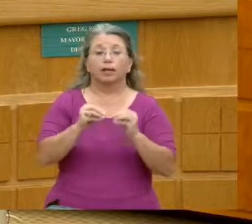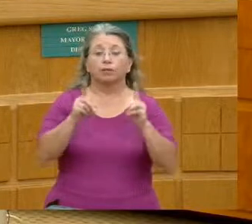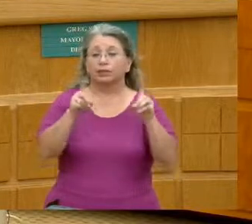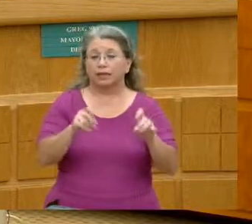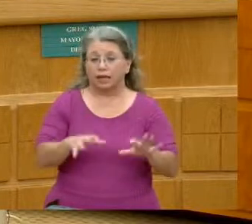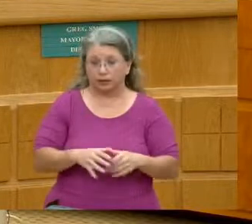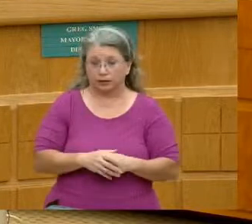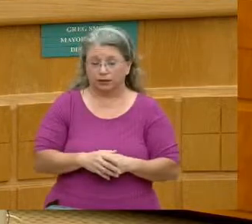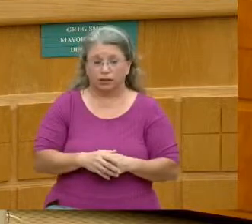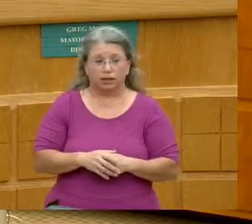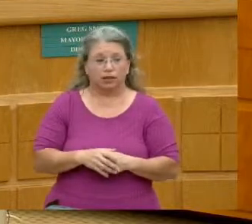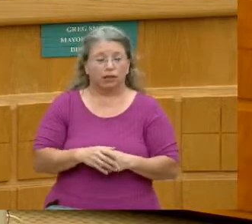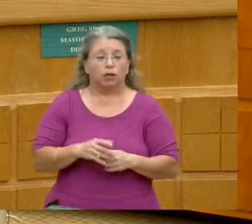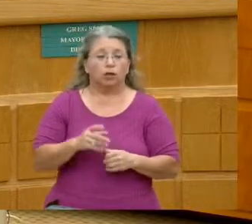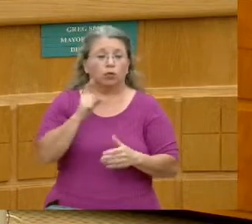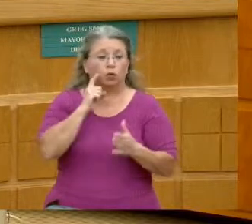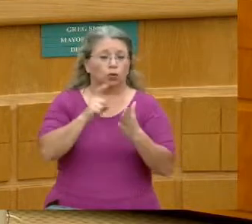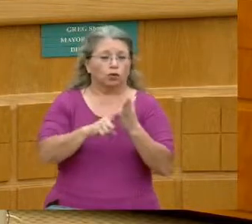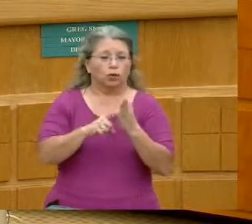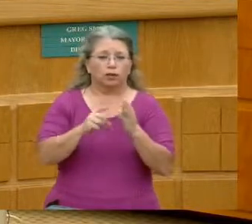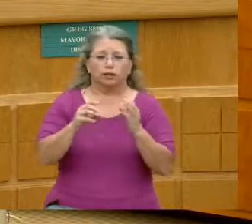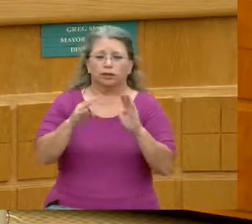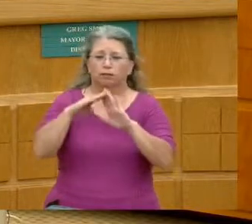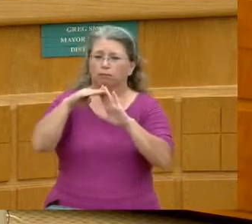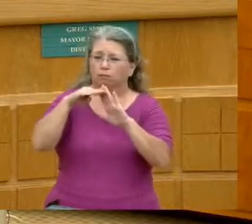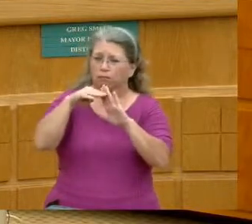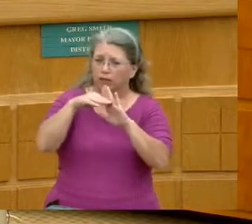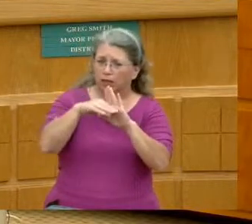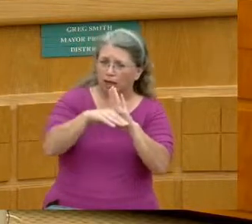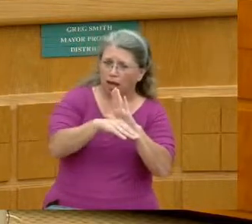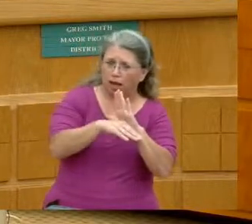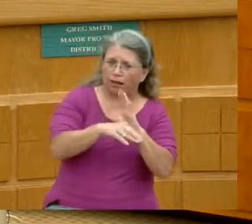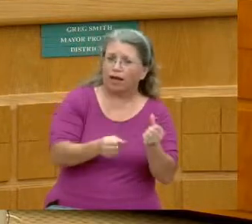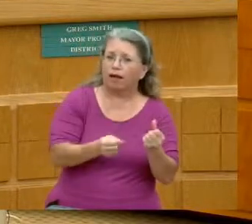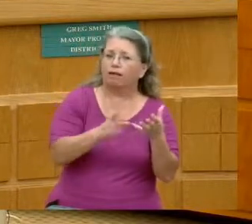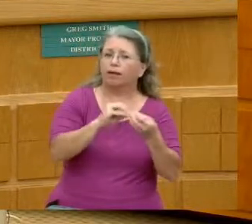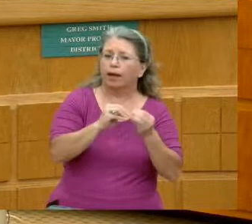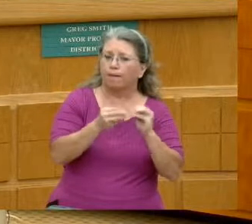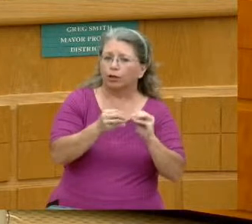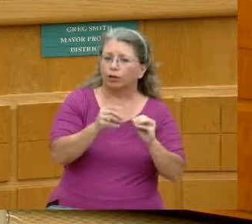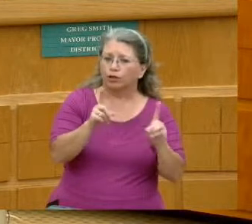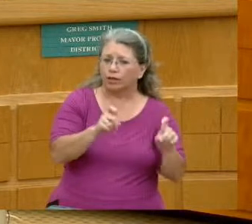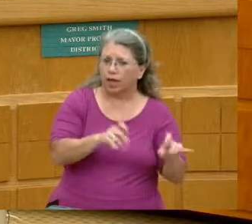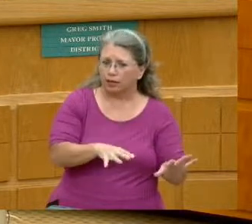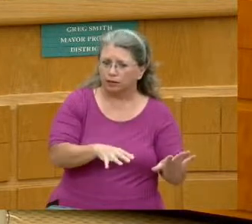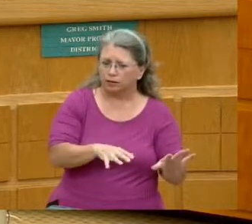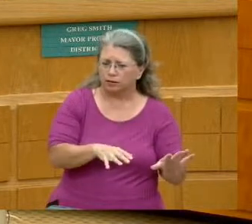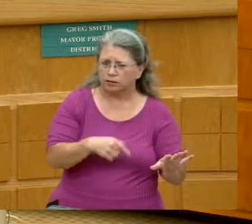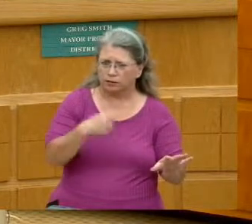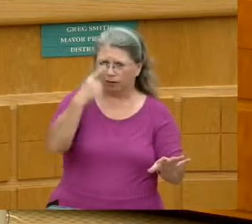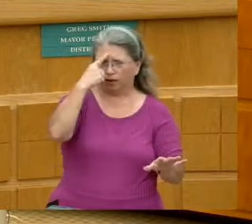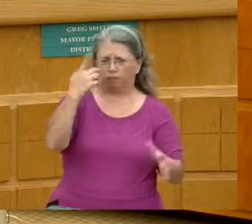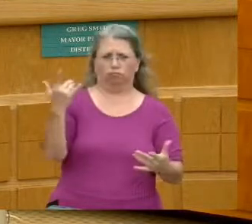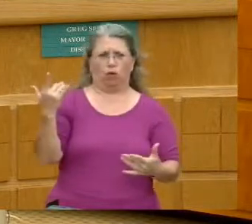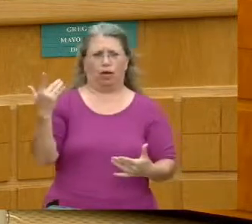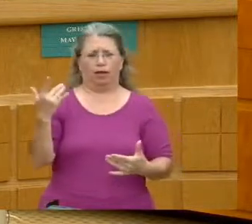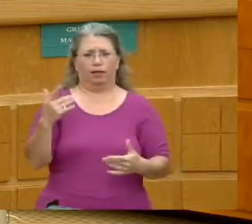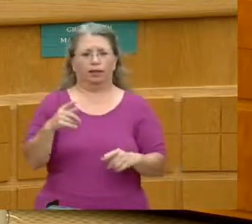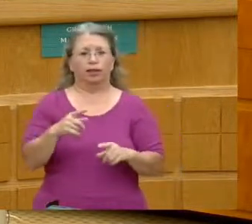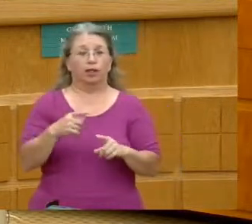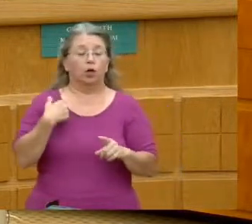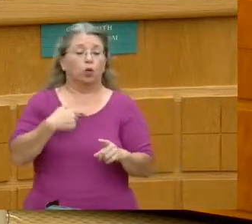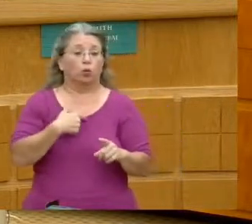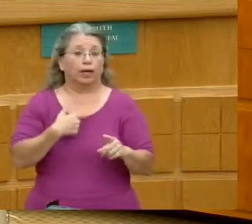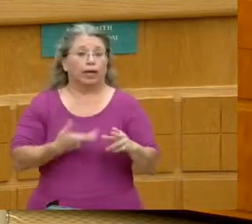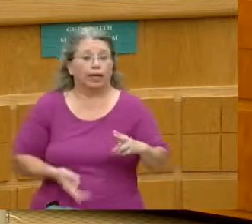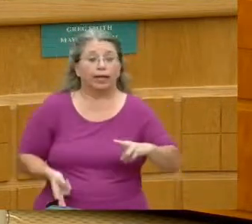huge decline in the number of tests. What's going on? Well, we had to ramp up the testing for the STX outbreak and for